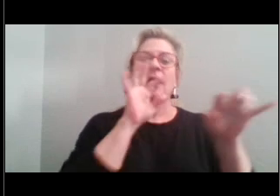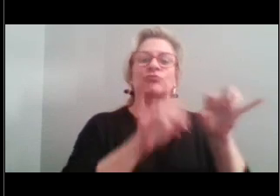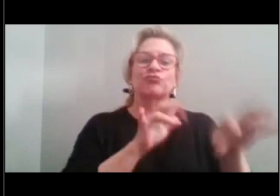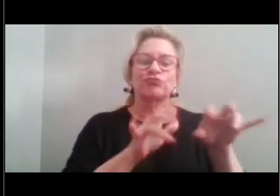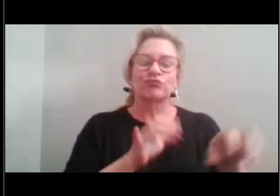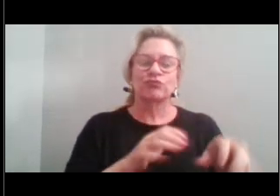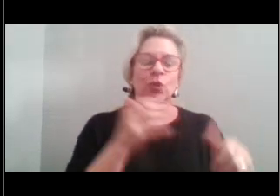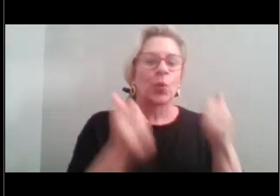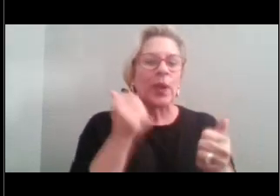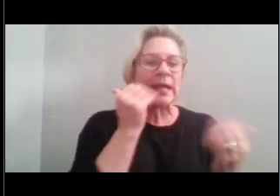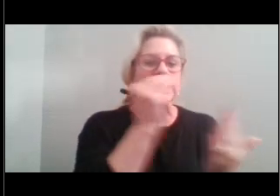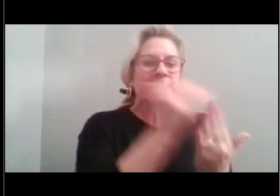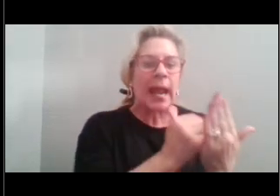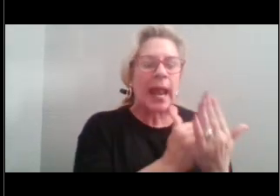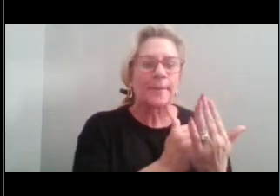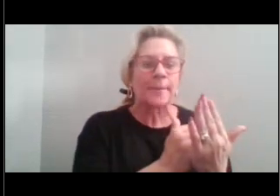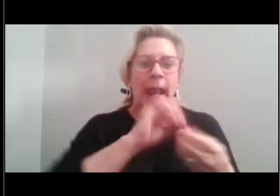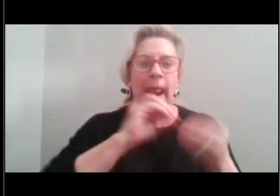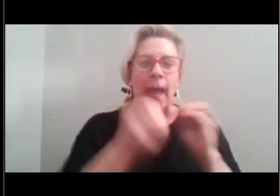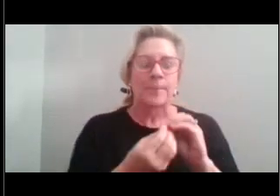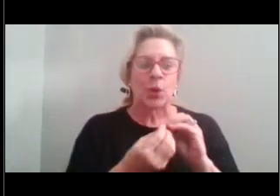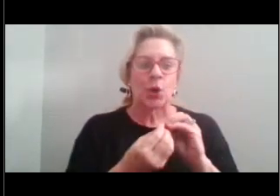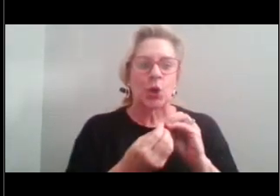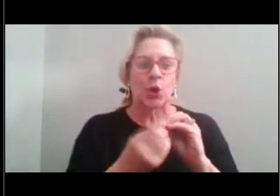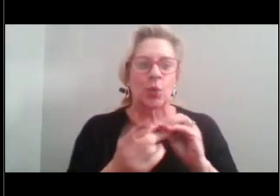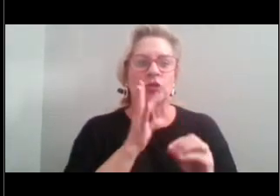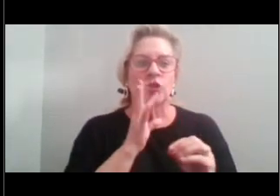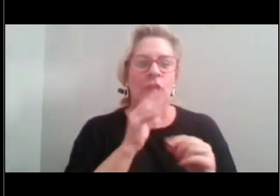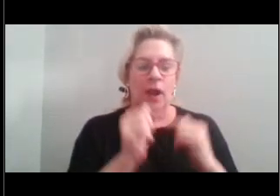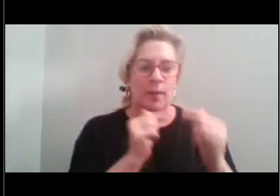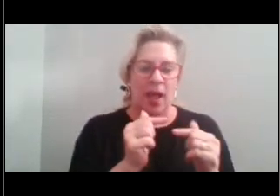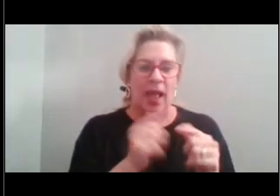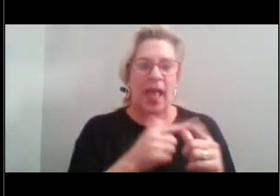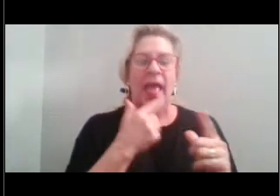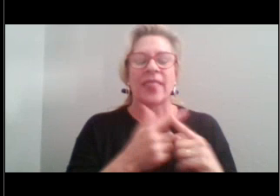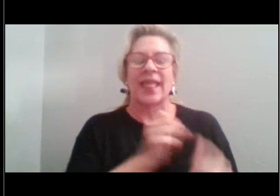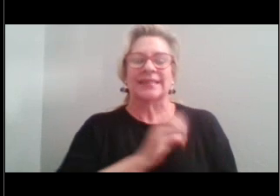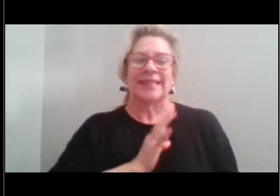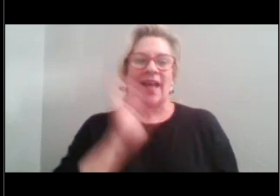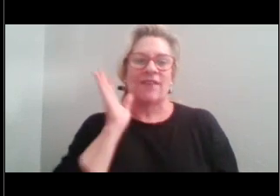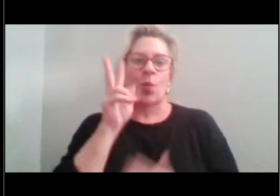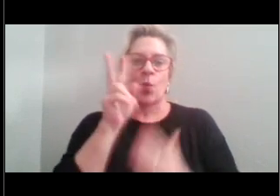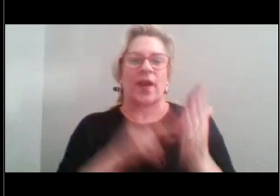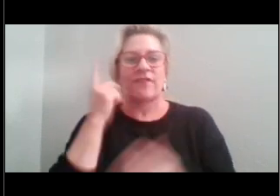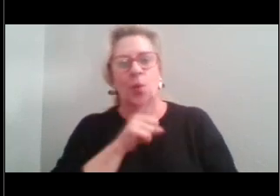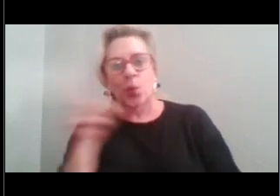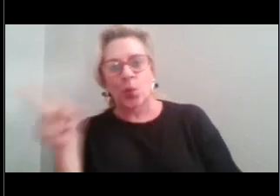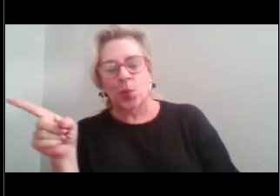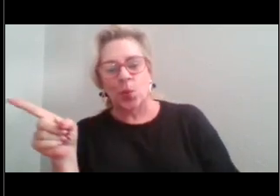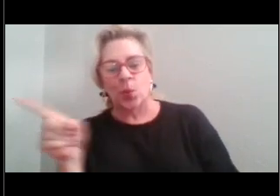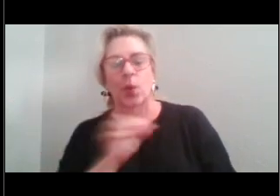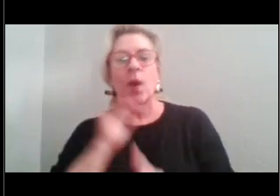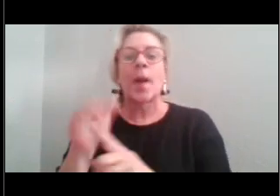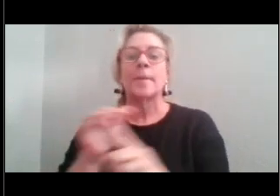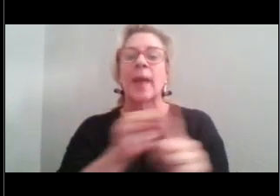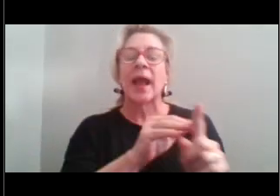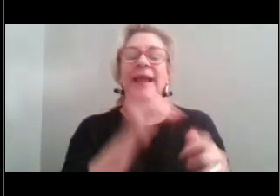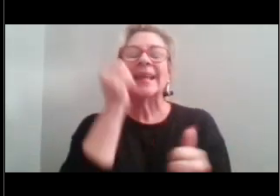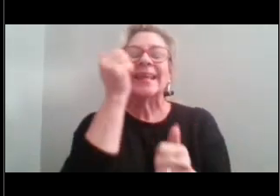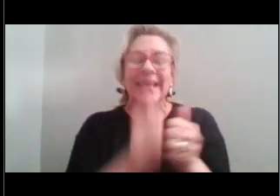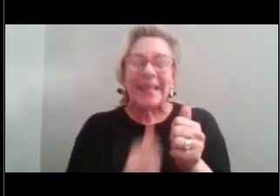number you are commenting on. Commission staff will read the comment on your behalf. As a reminder, each registered attendee will